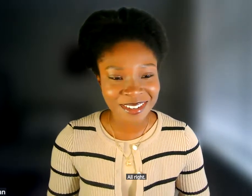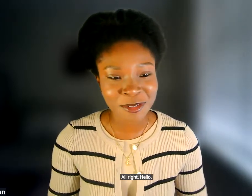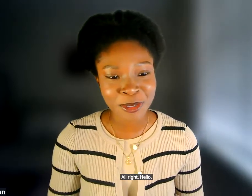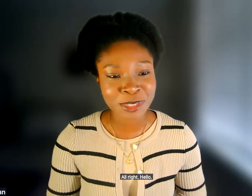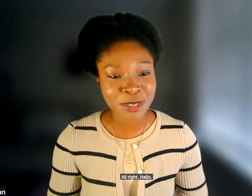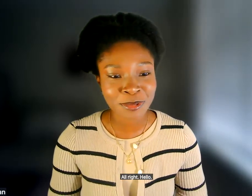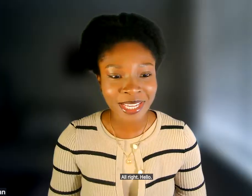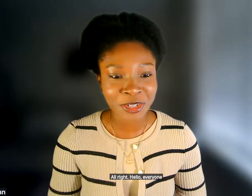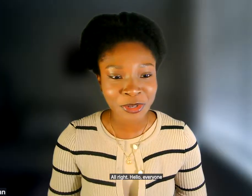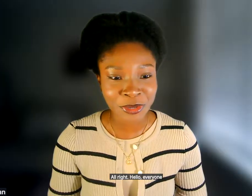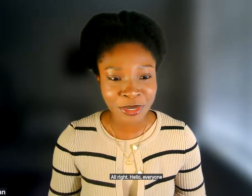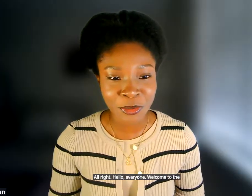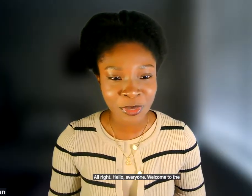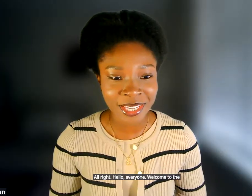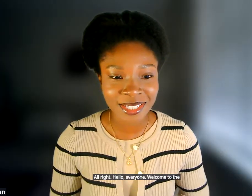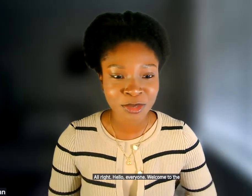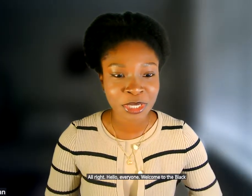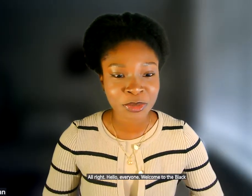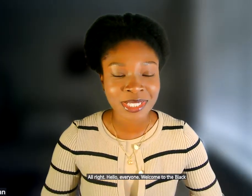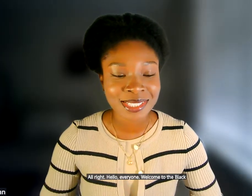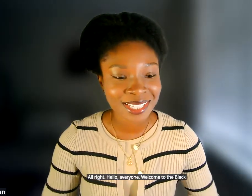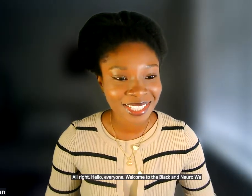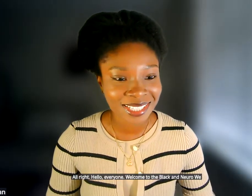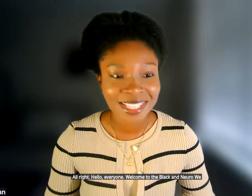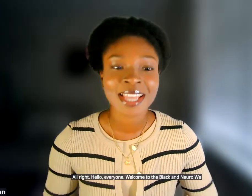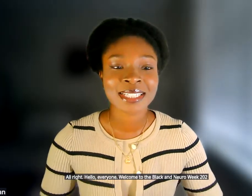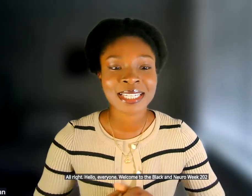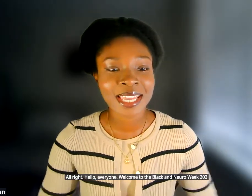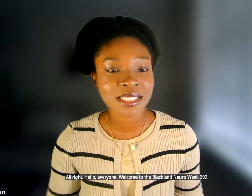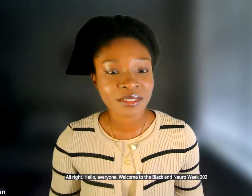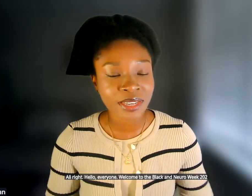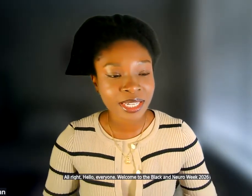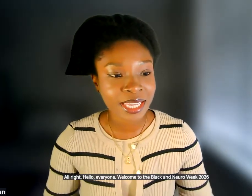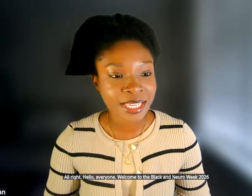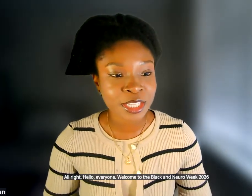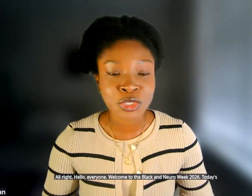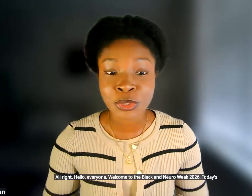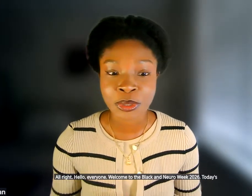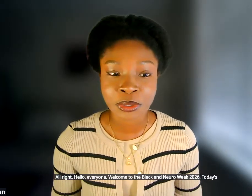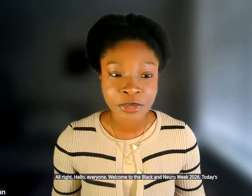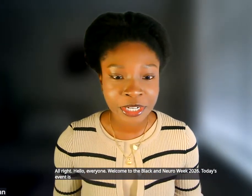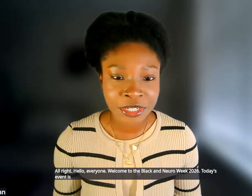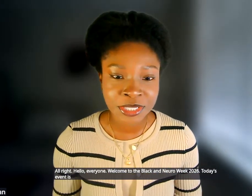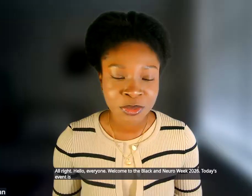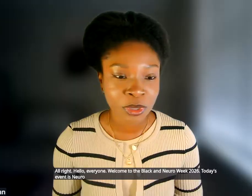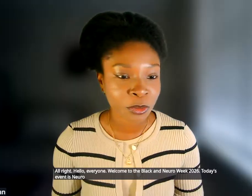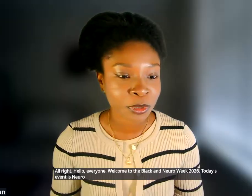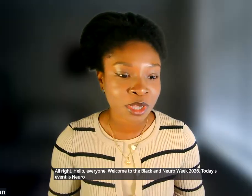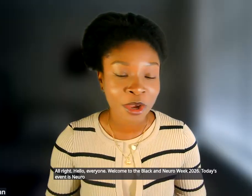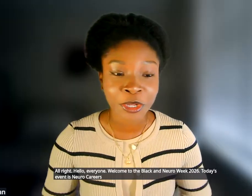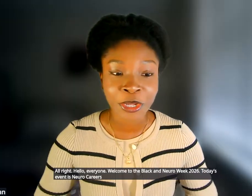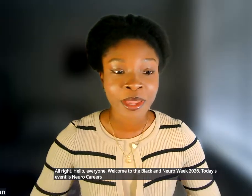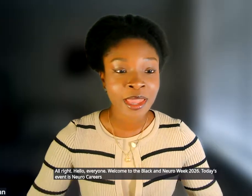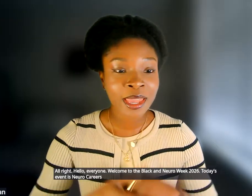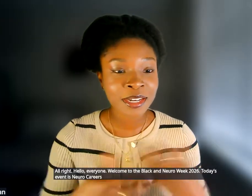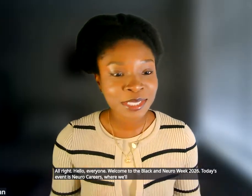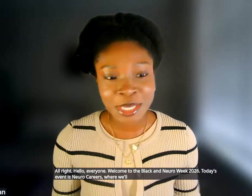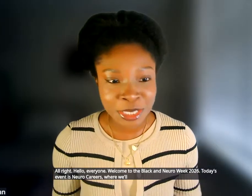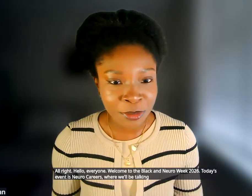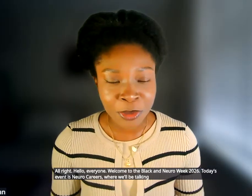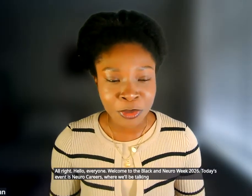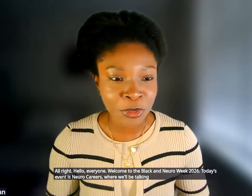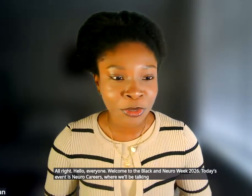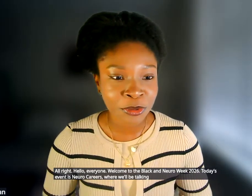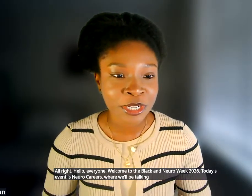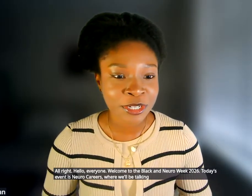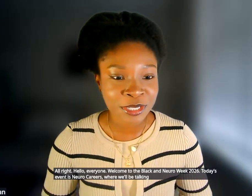everyone. Welcome to the Black and Neuro Week 2026. Today's event is Neuro Careers, where we'll be talking and